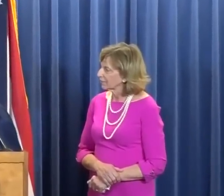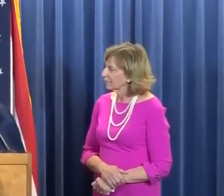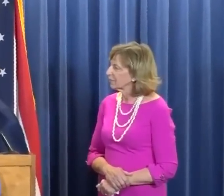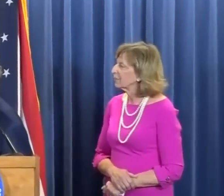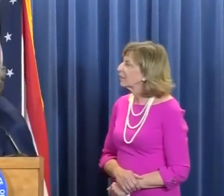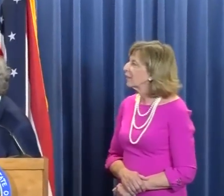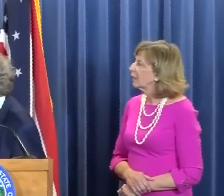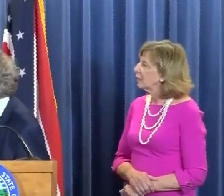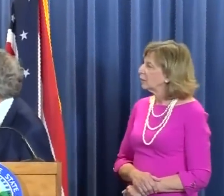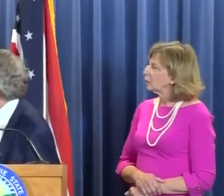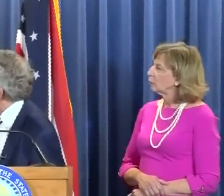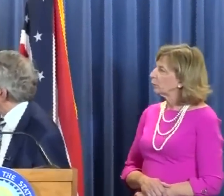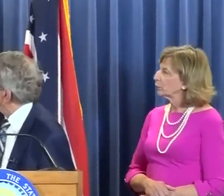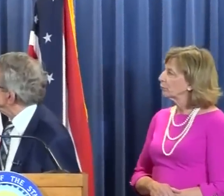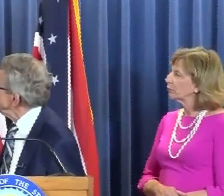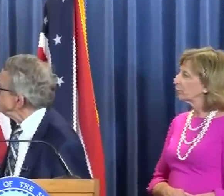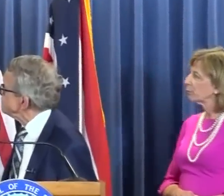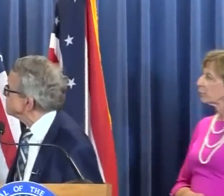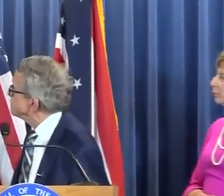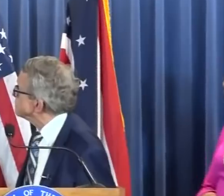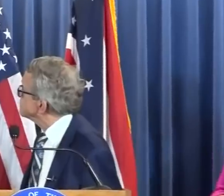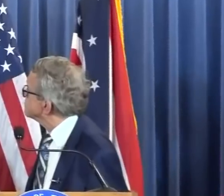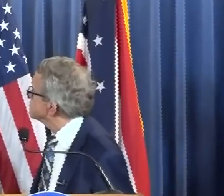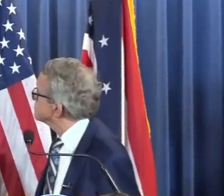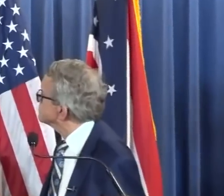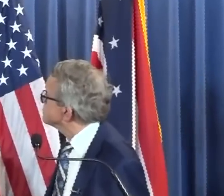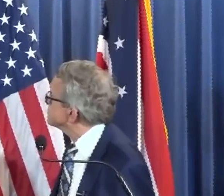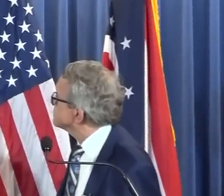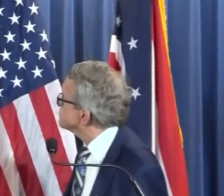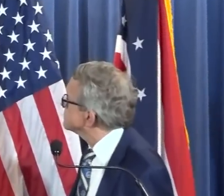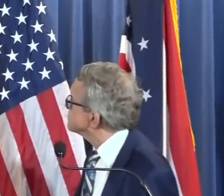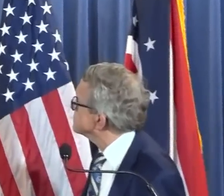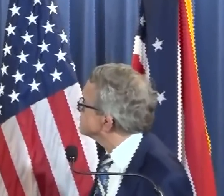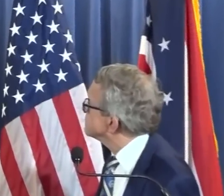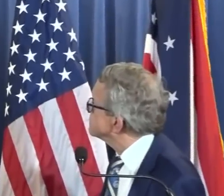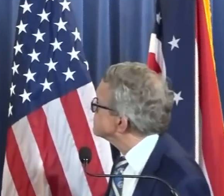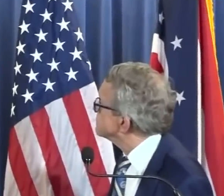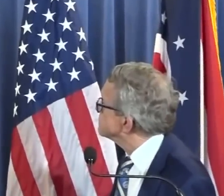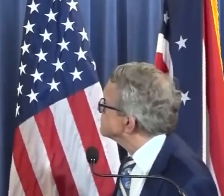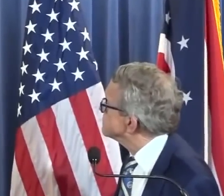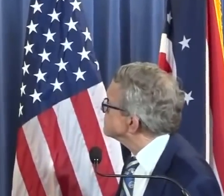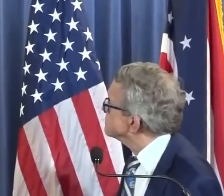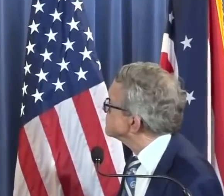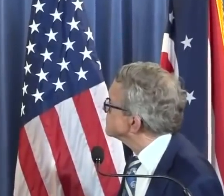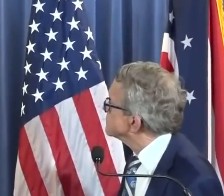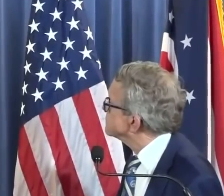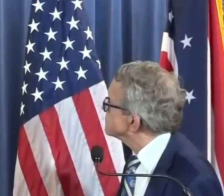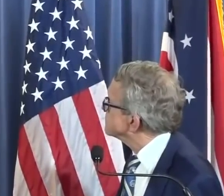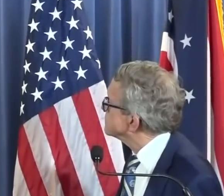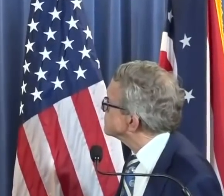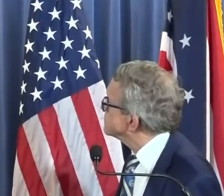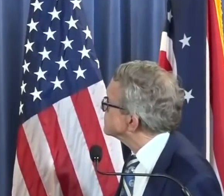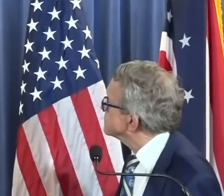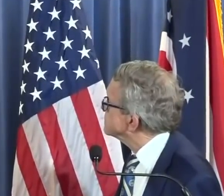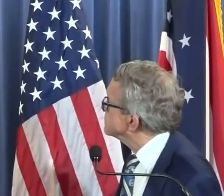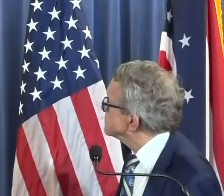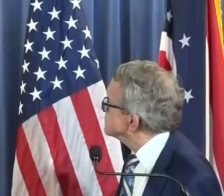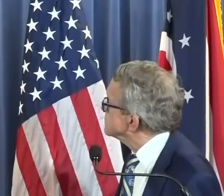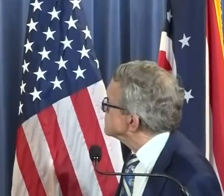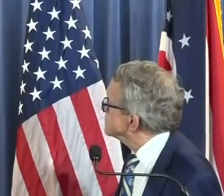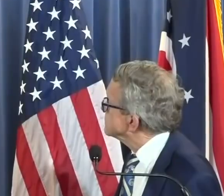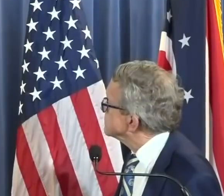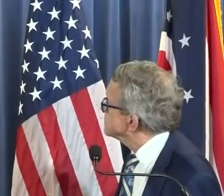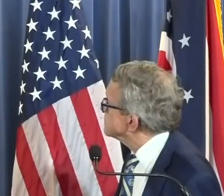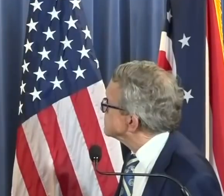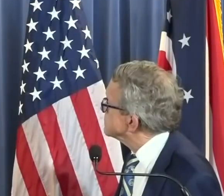smart. When we shop or dine or work, please do it safely. Wash your hands, practice social distancing,